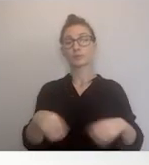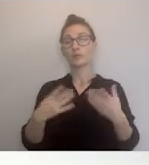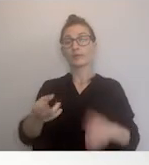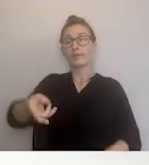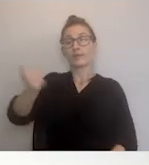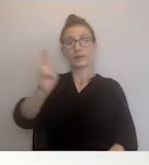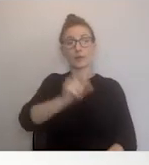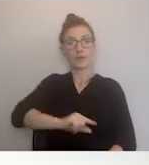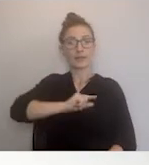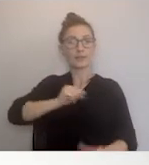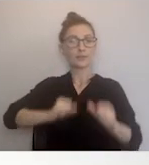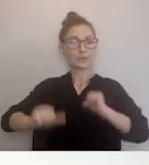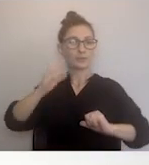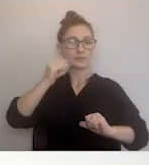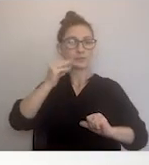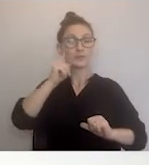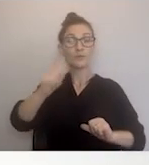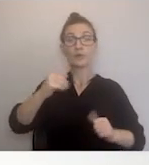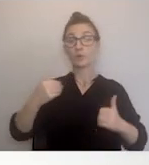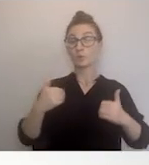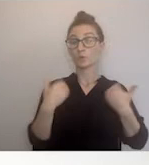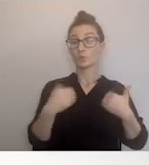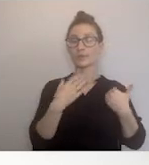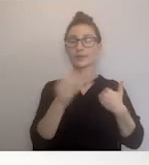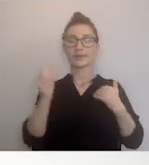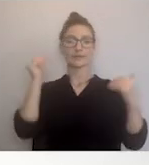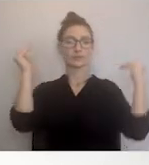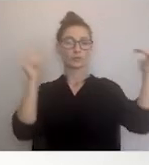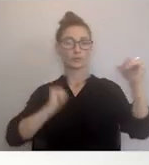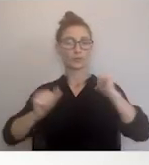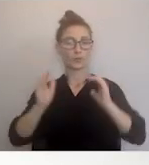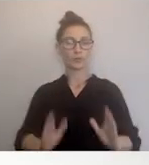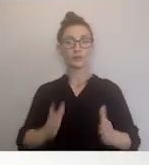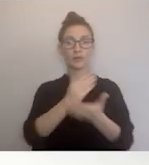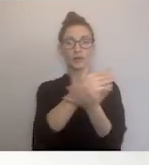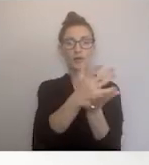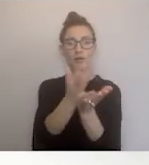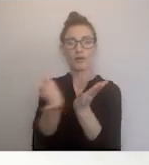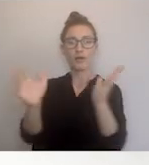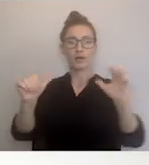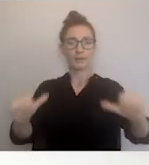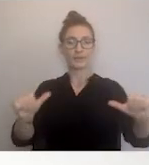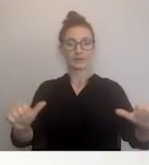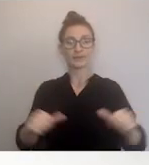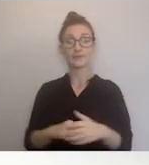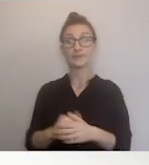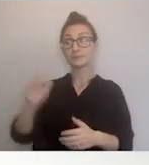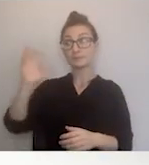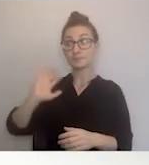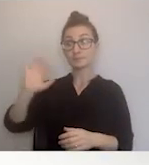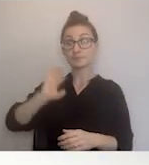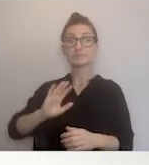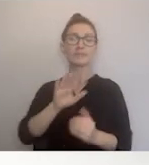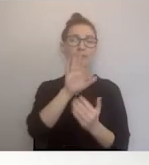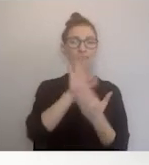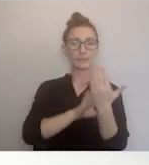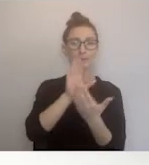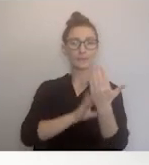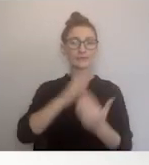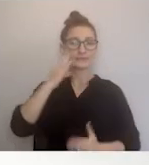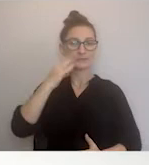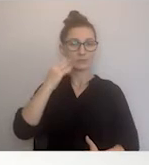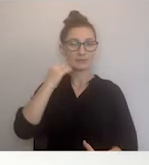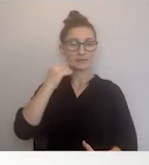a high-quality, customized performance experience for youth and adult performers of all abilities. Originally an